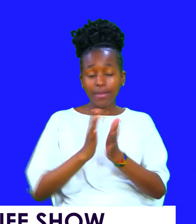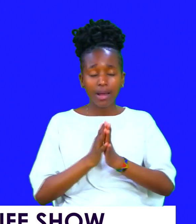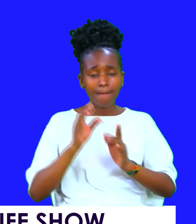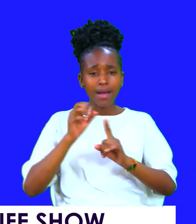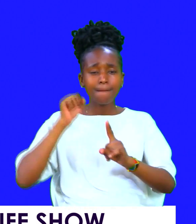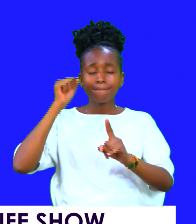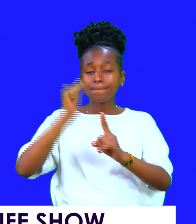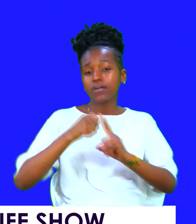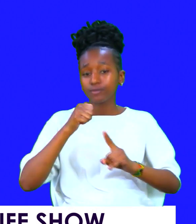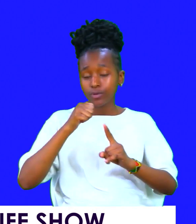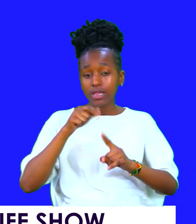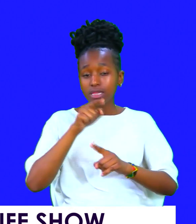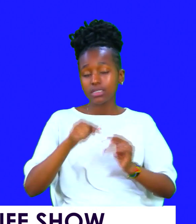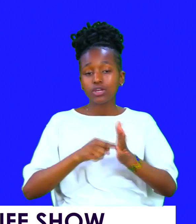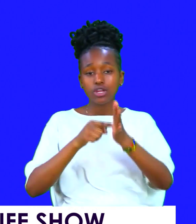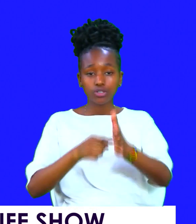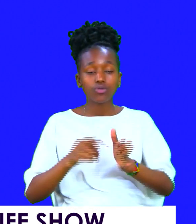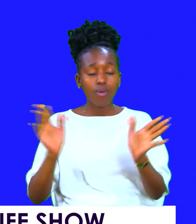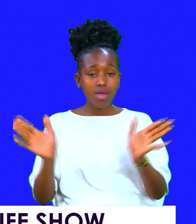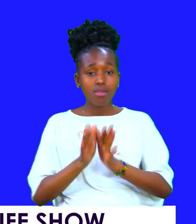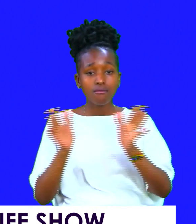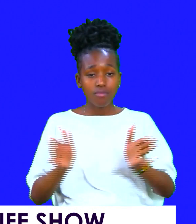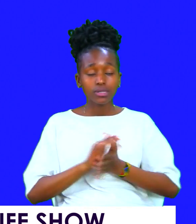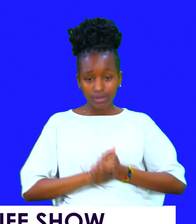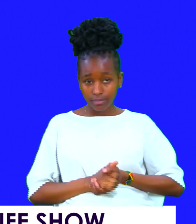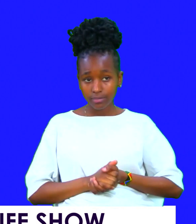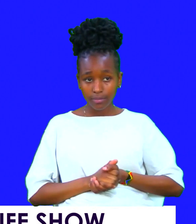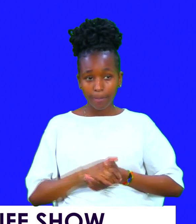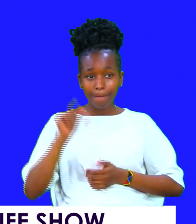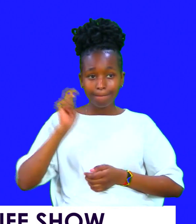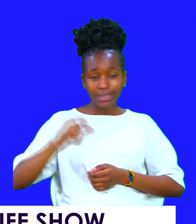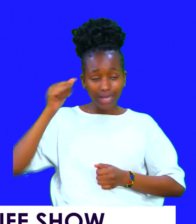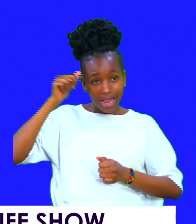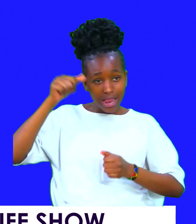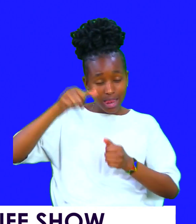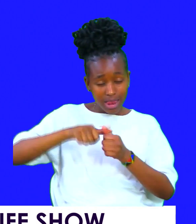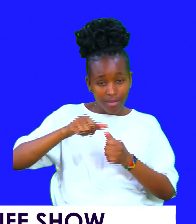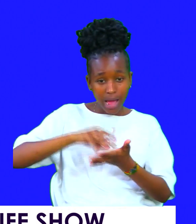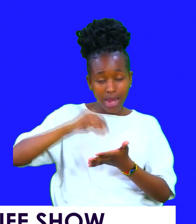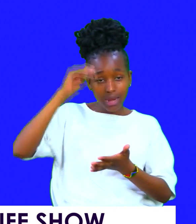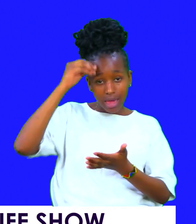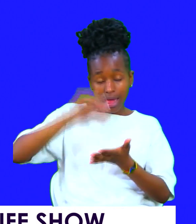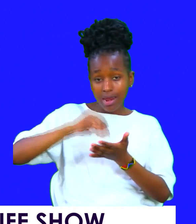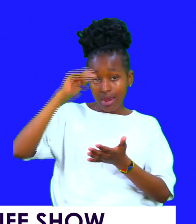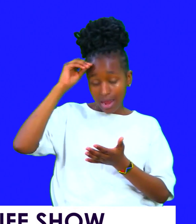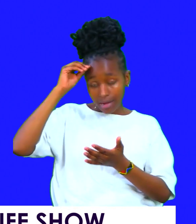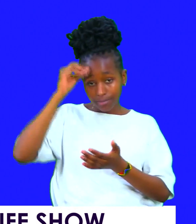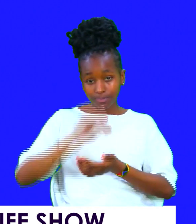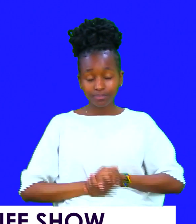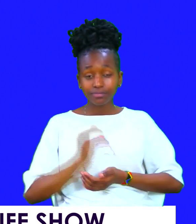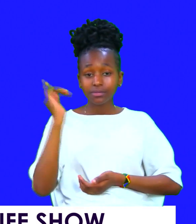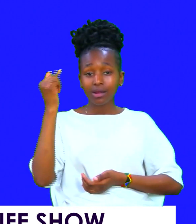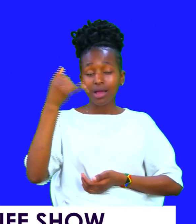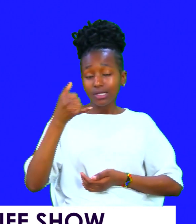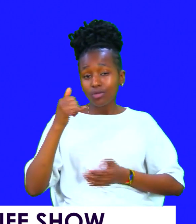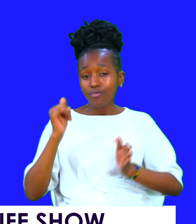That is an art of influence. You need to learn it. The art of